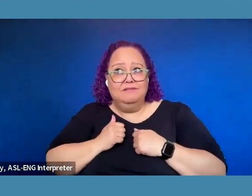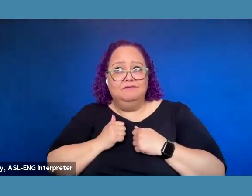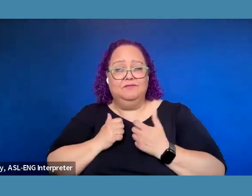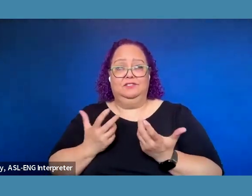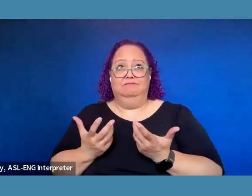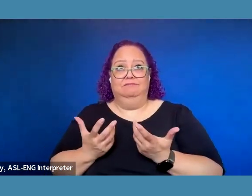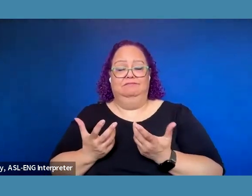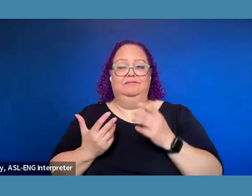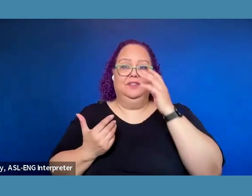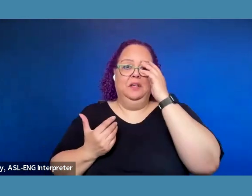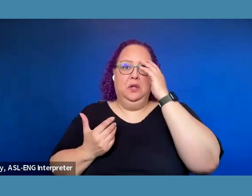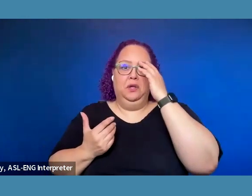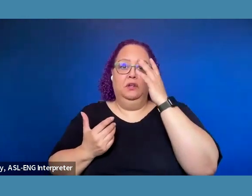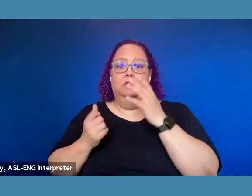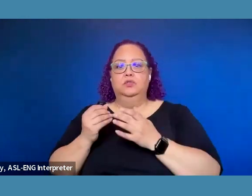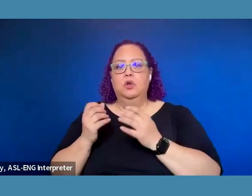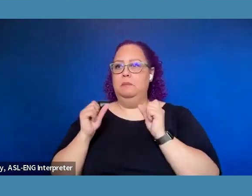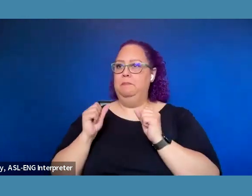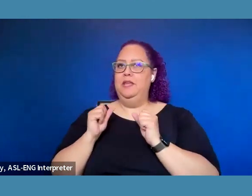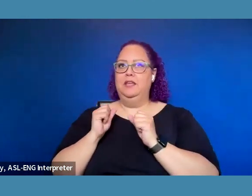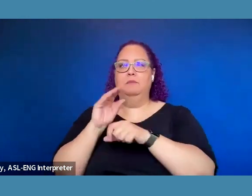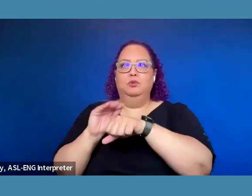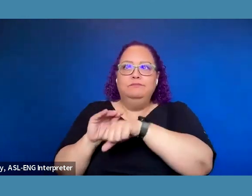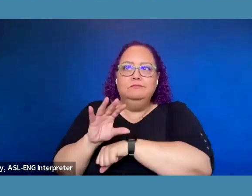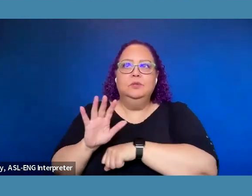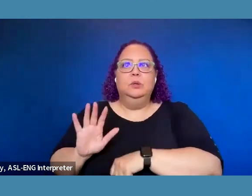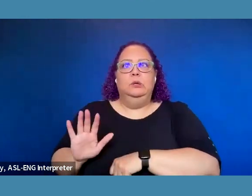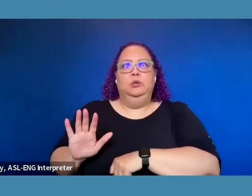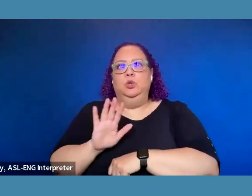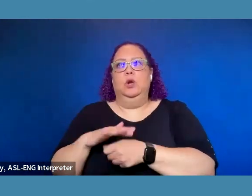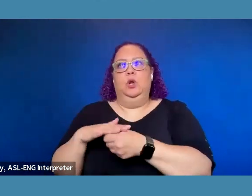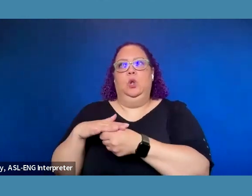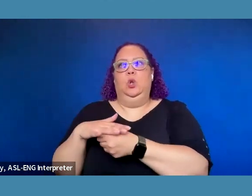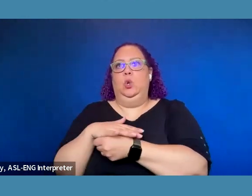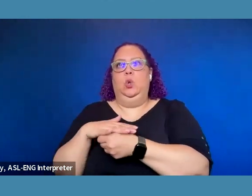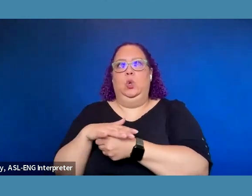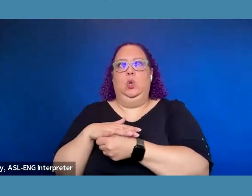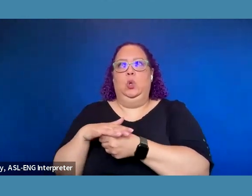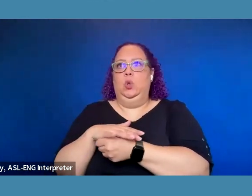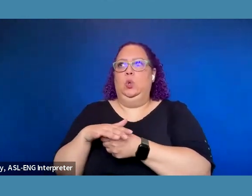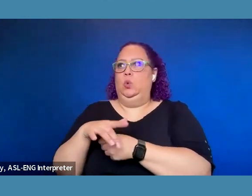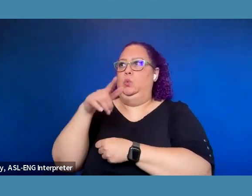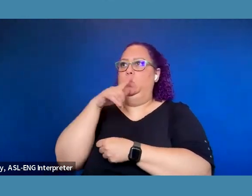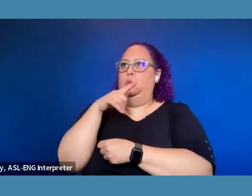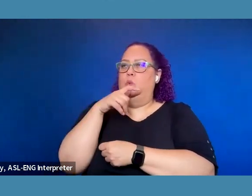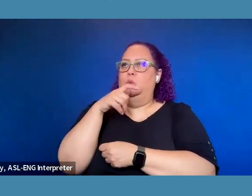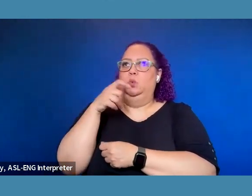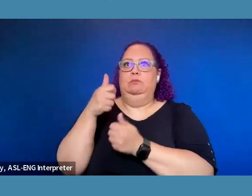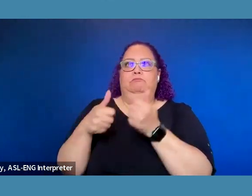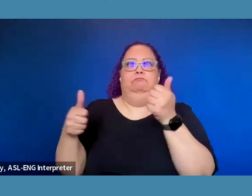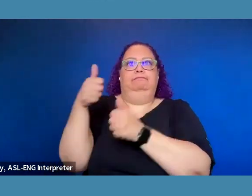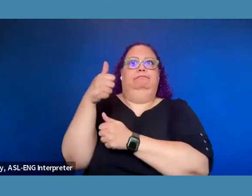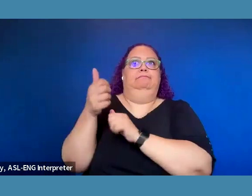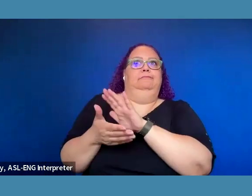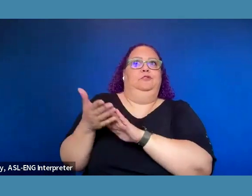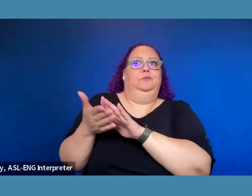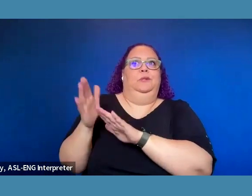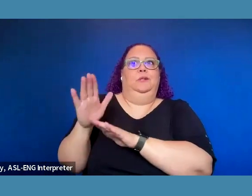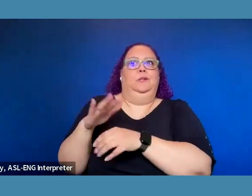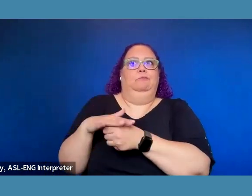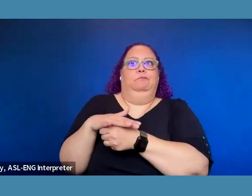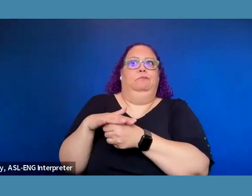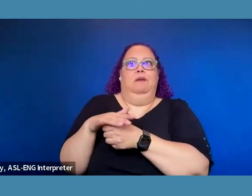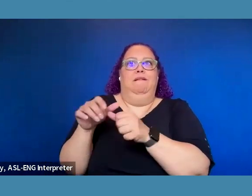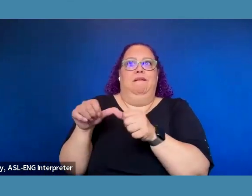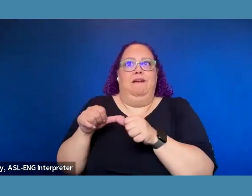your say in your local elected officials is just makes such an